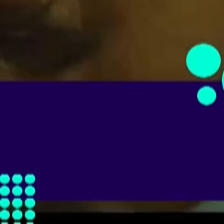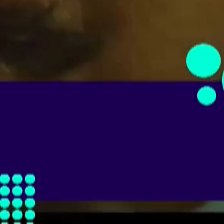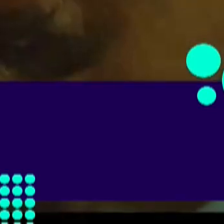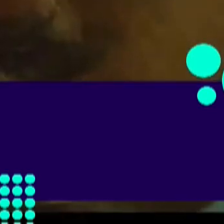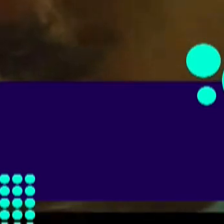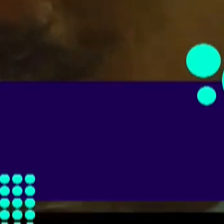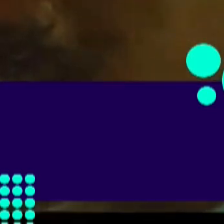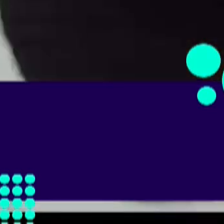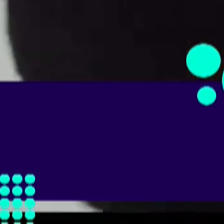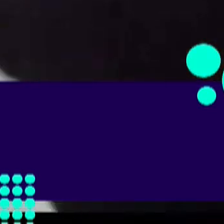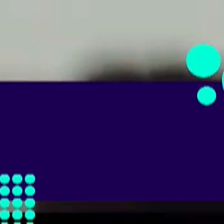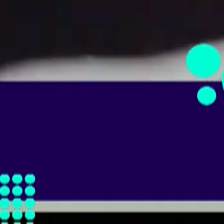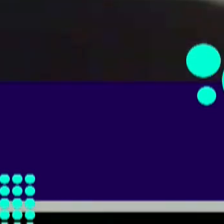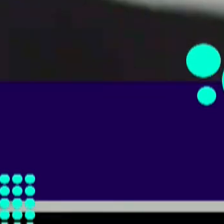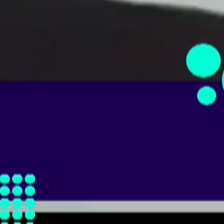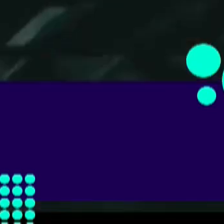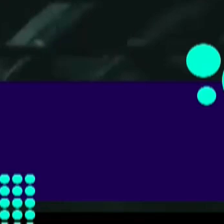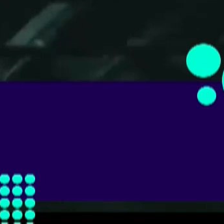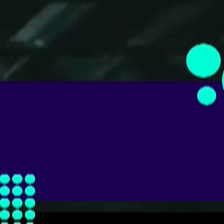Something in this house tried to kill me.